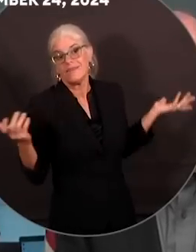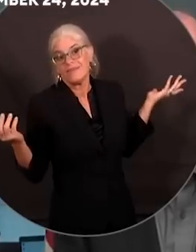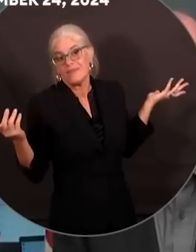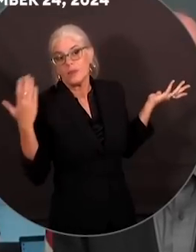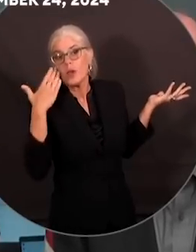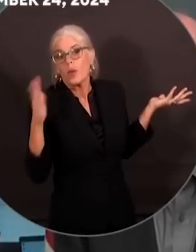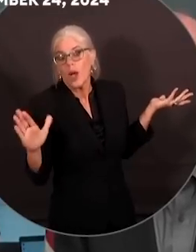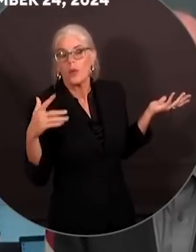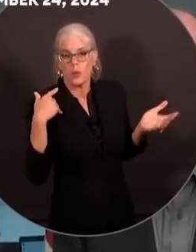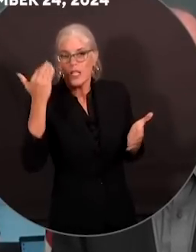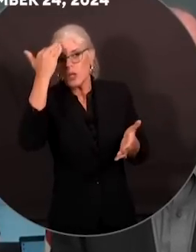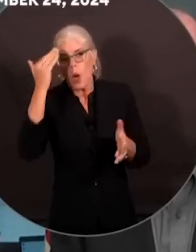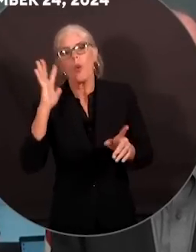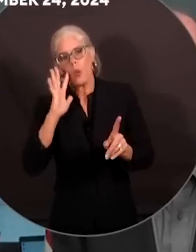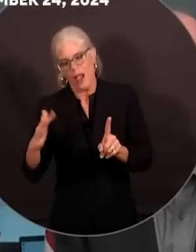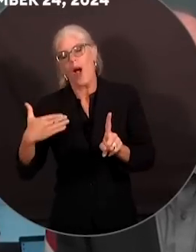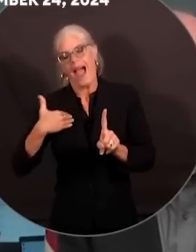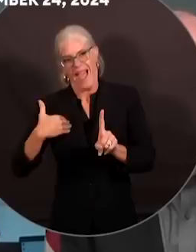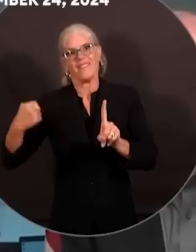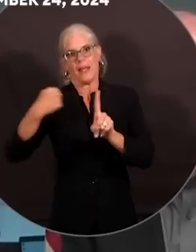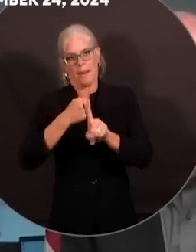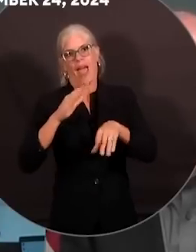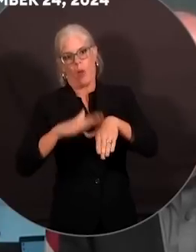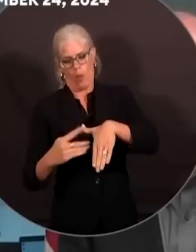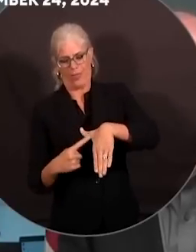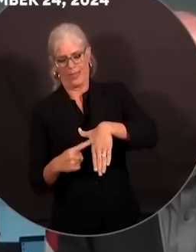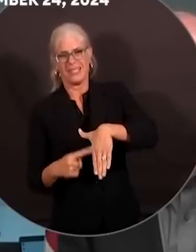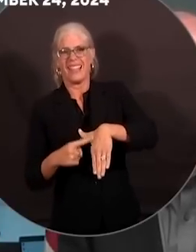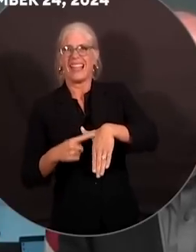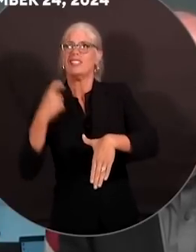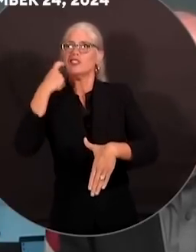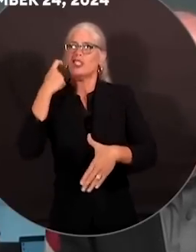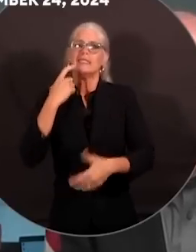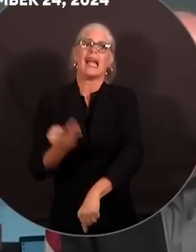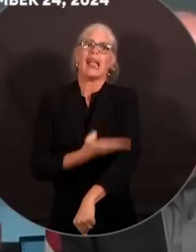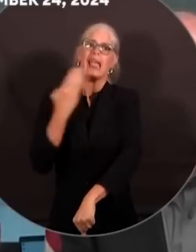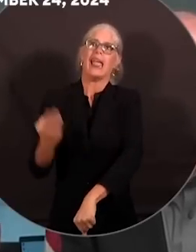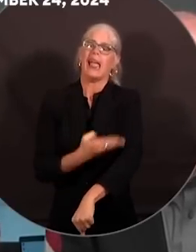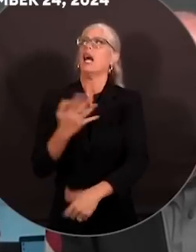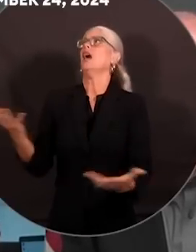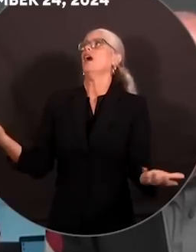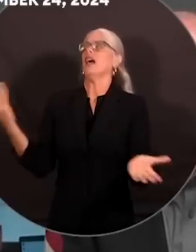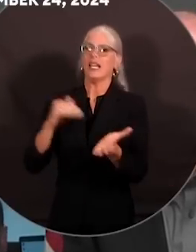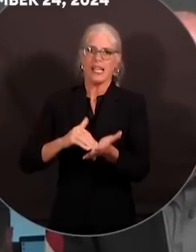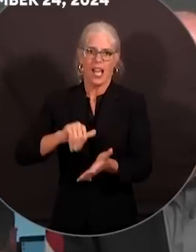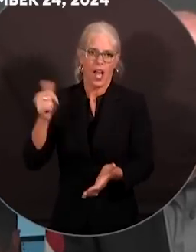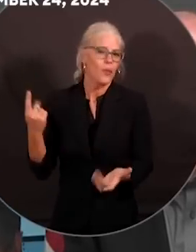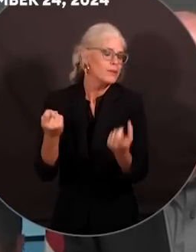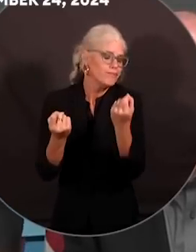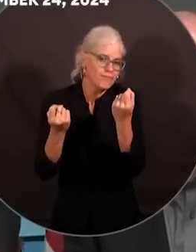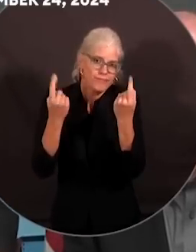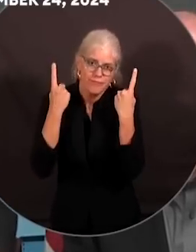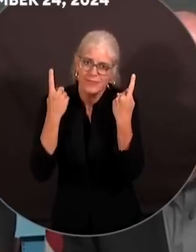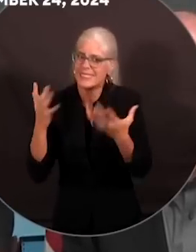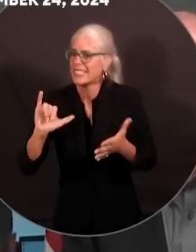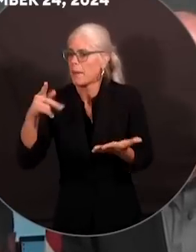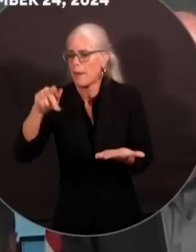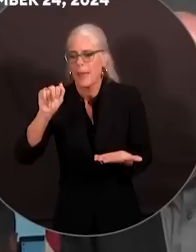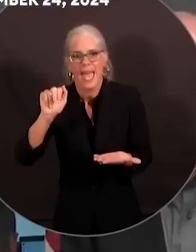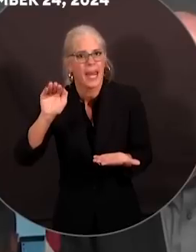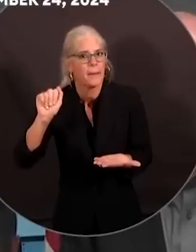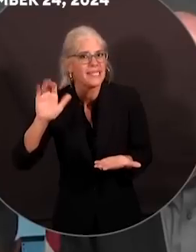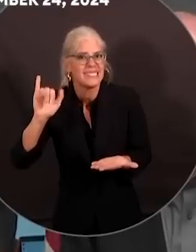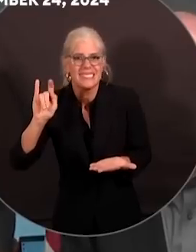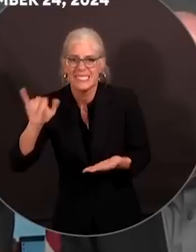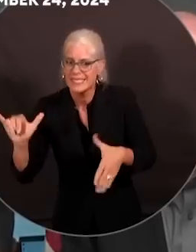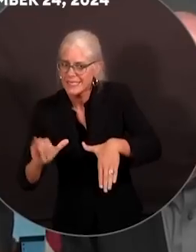that are in the process of rebuilding, not just in the Big Bend, but also Panama City still with that. And I think some